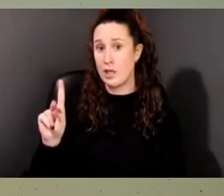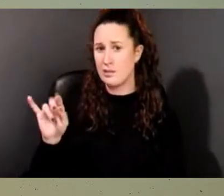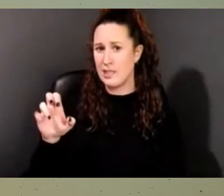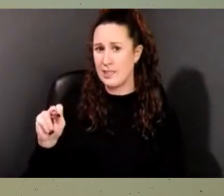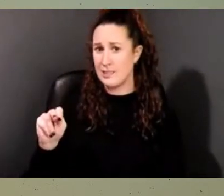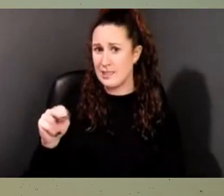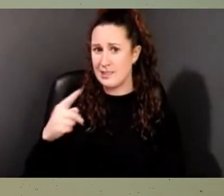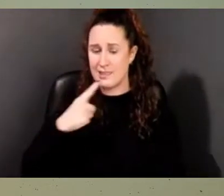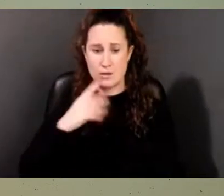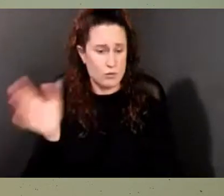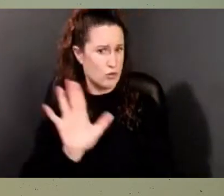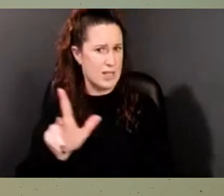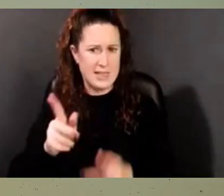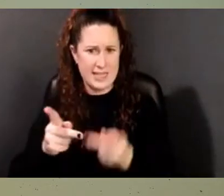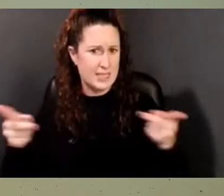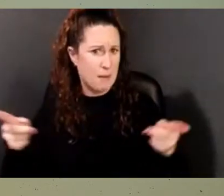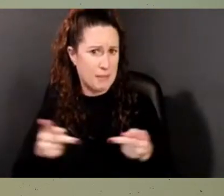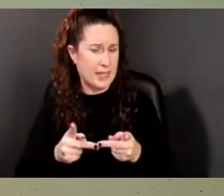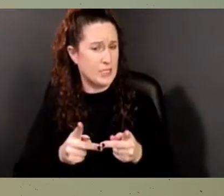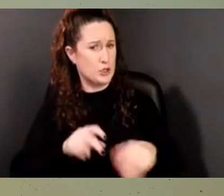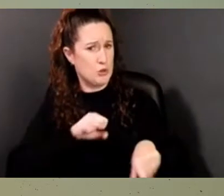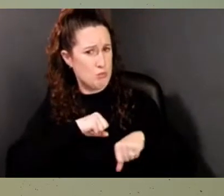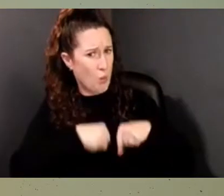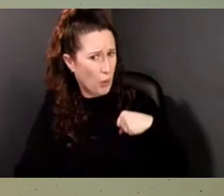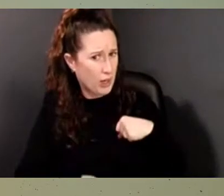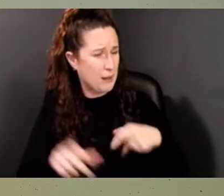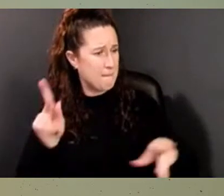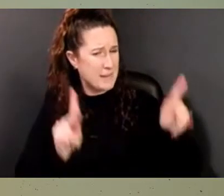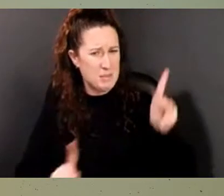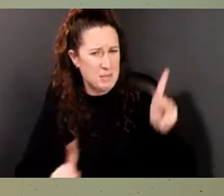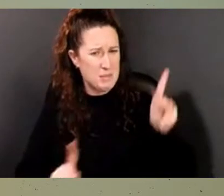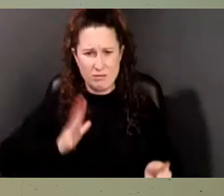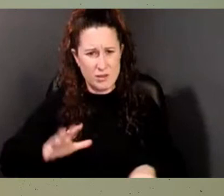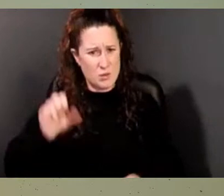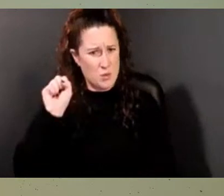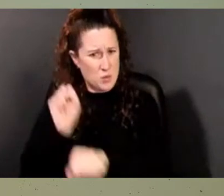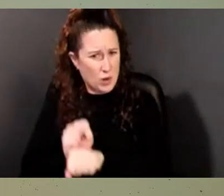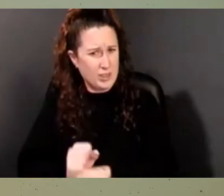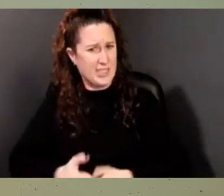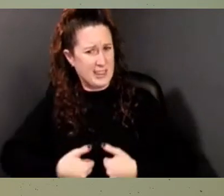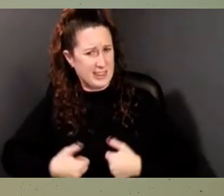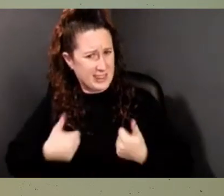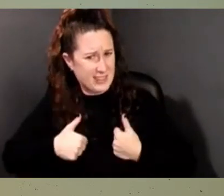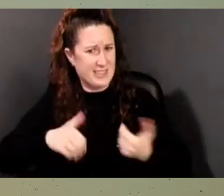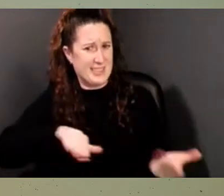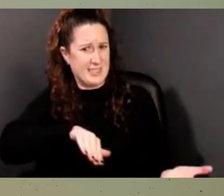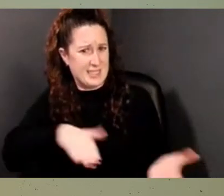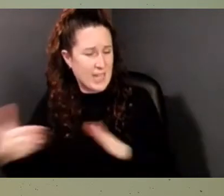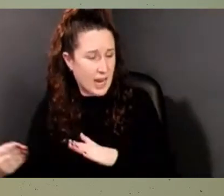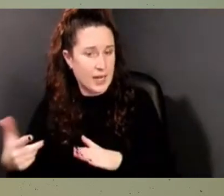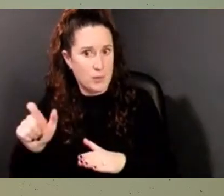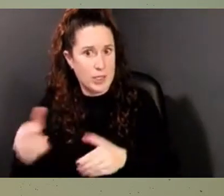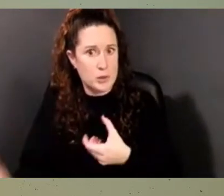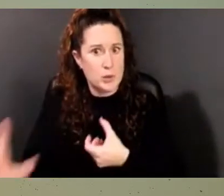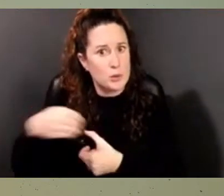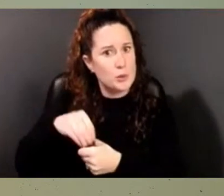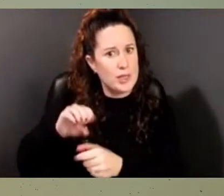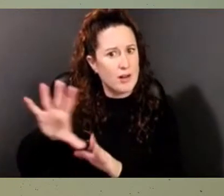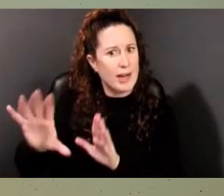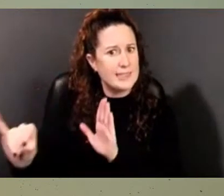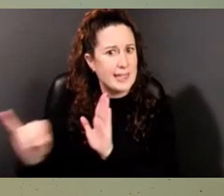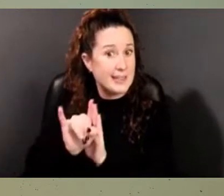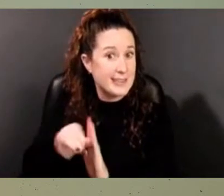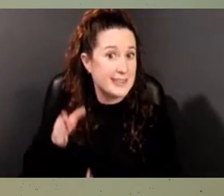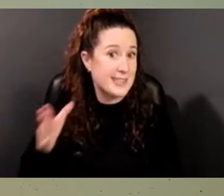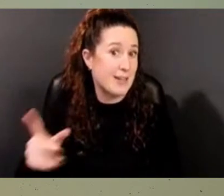folks that have lived their lives enslaved and incorporated these identities form, right? So this is something for us to